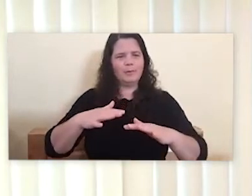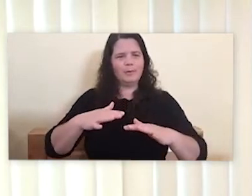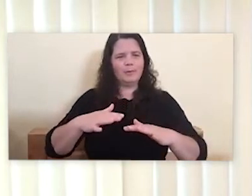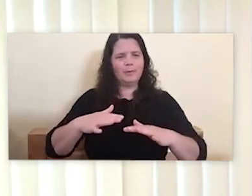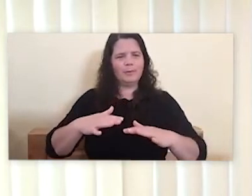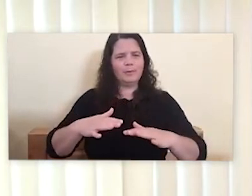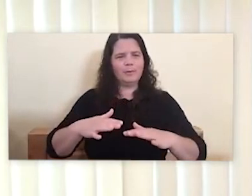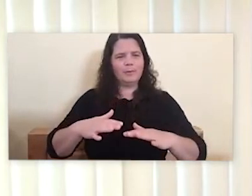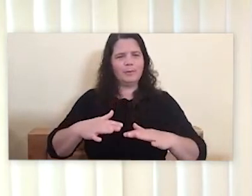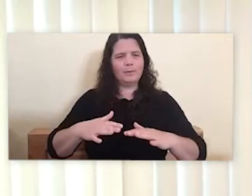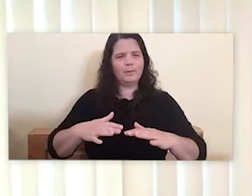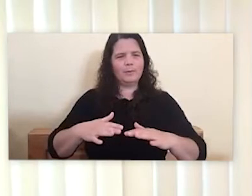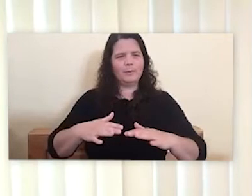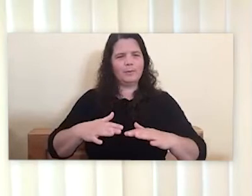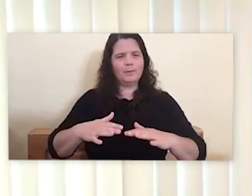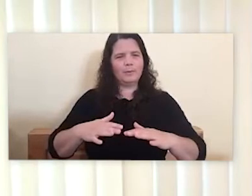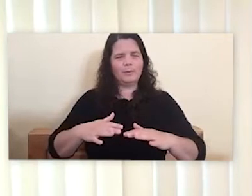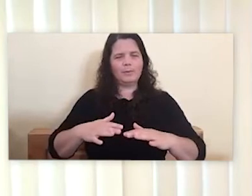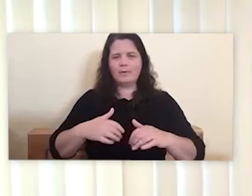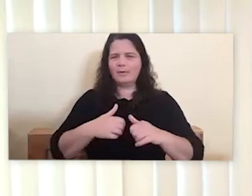your own time,